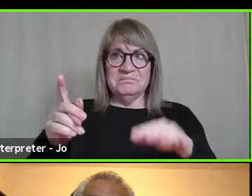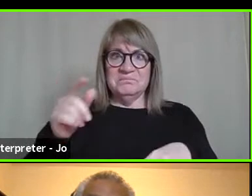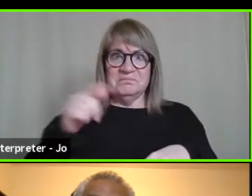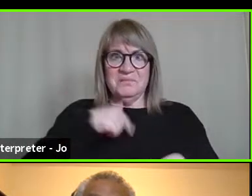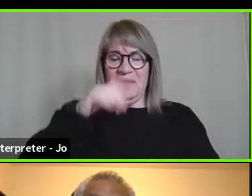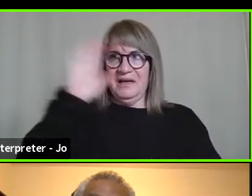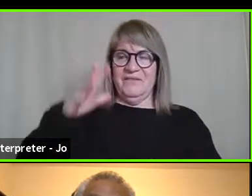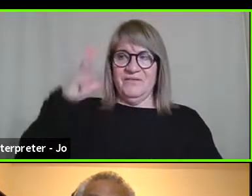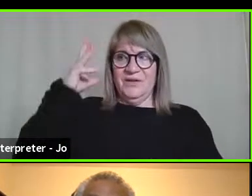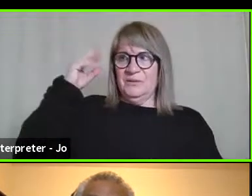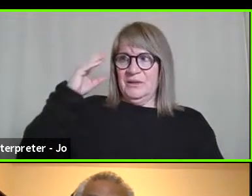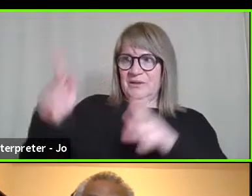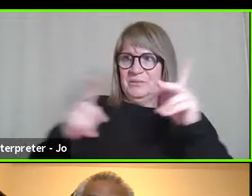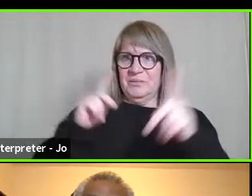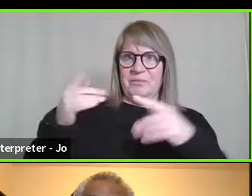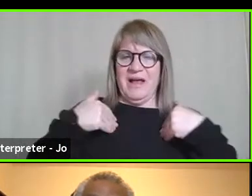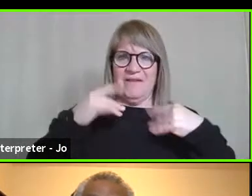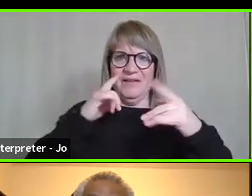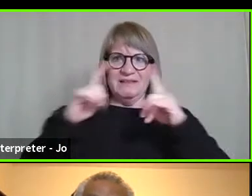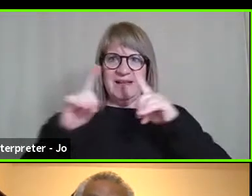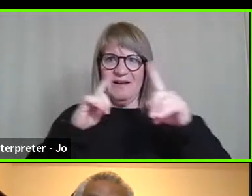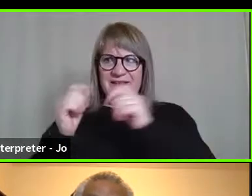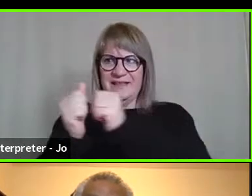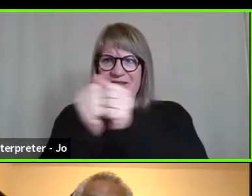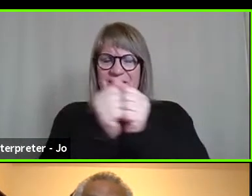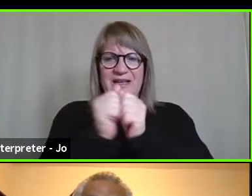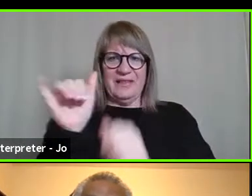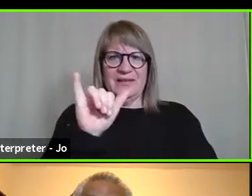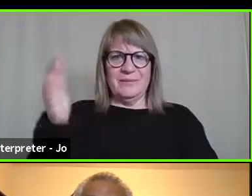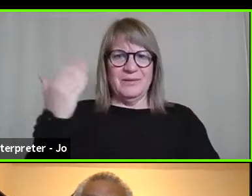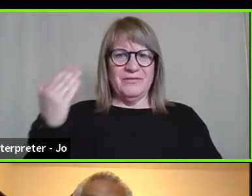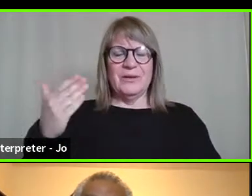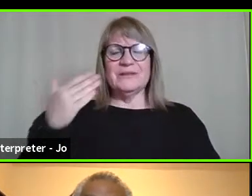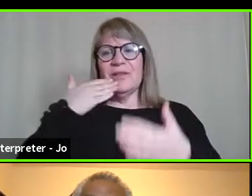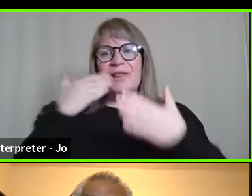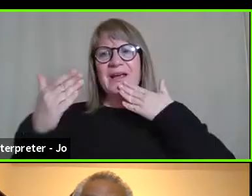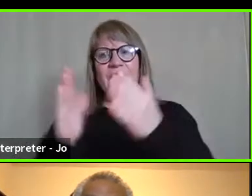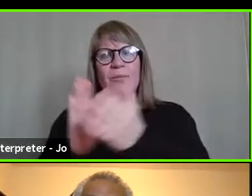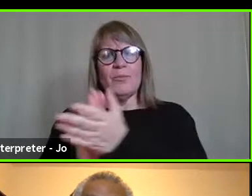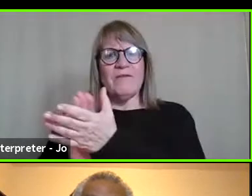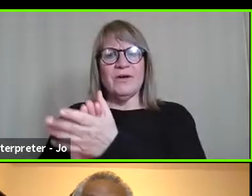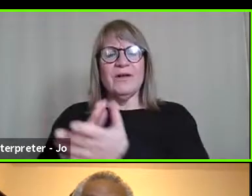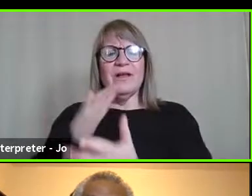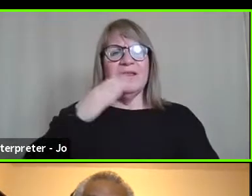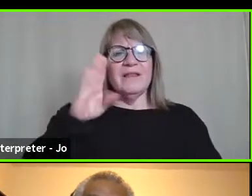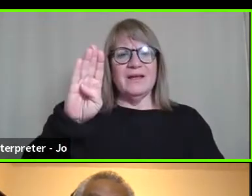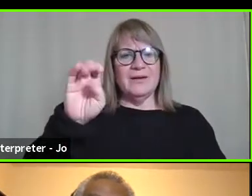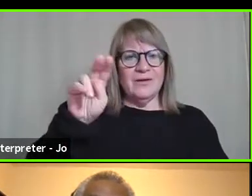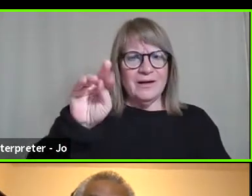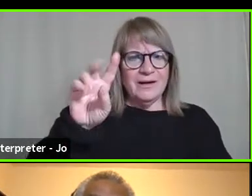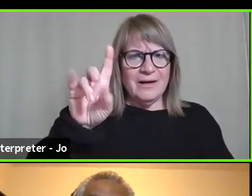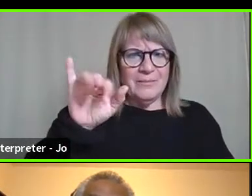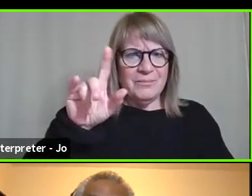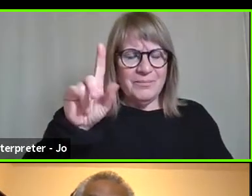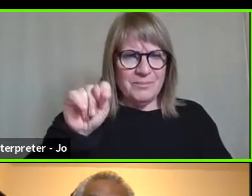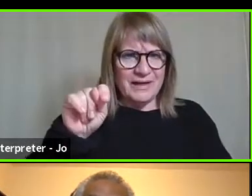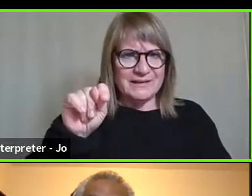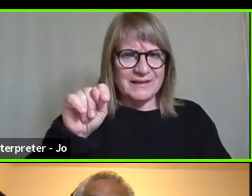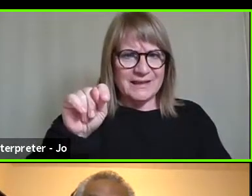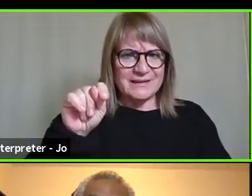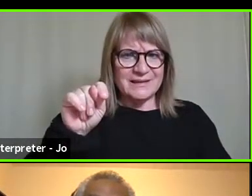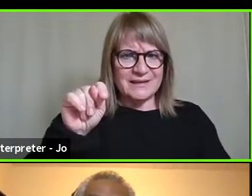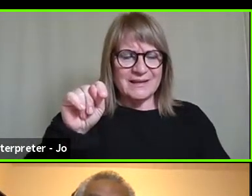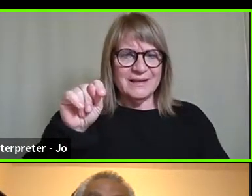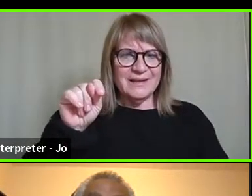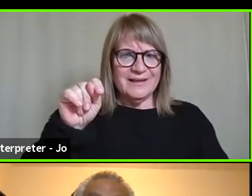before uh so bravo and thank you and thank you to benedict and london there for a sharp stick that keeps prodding us to